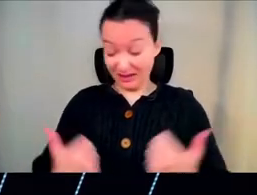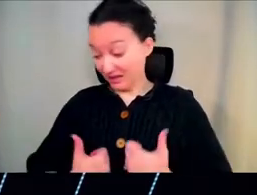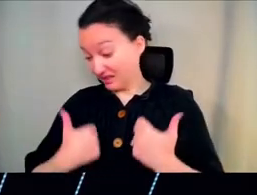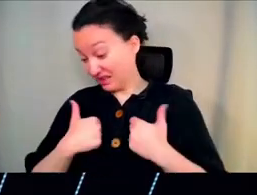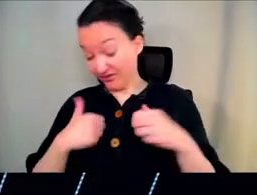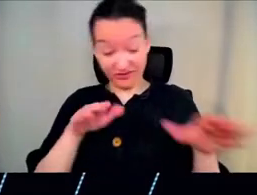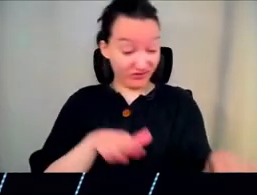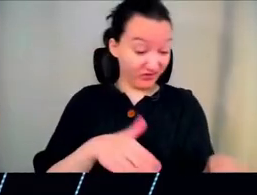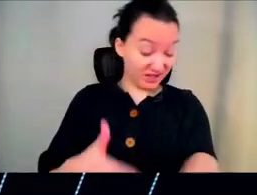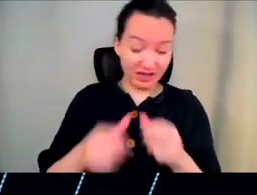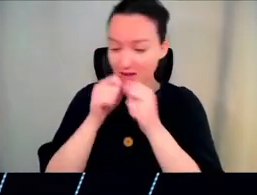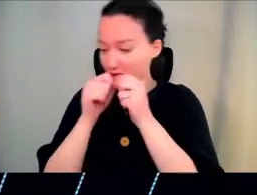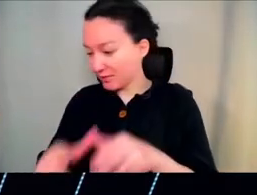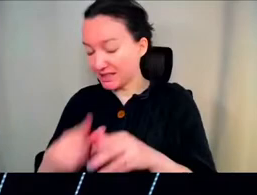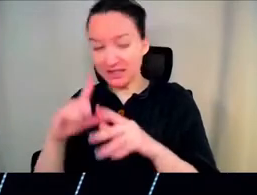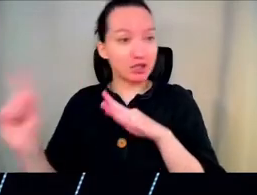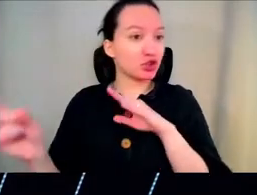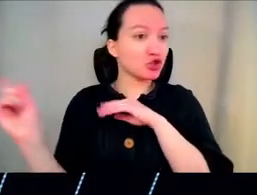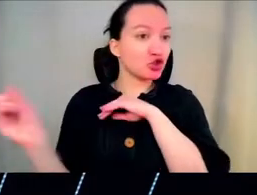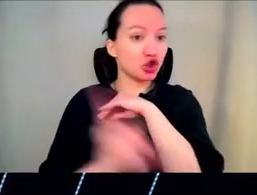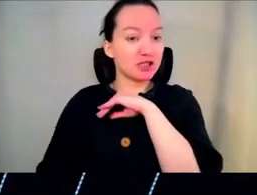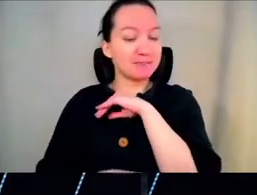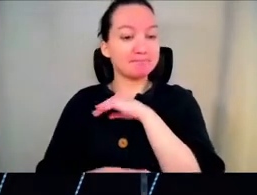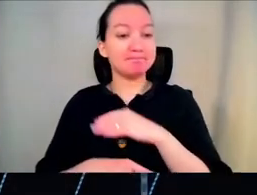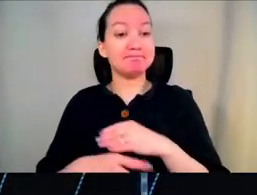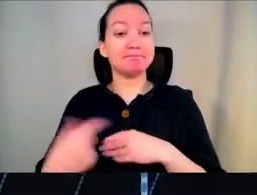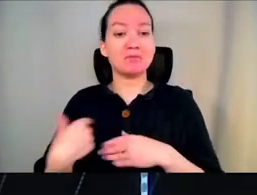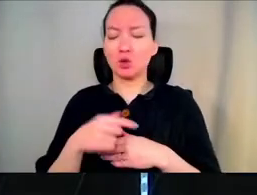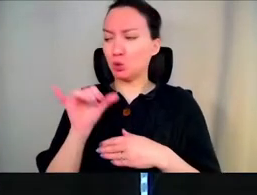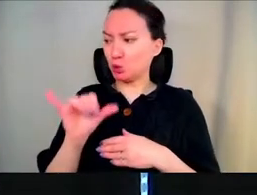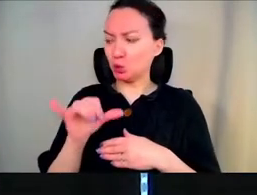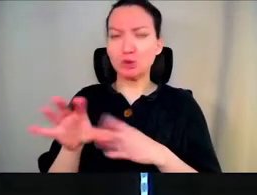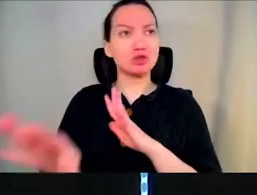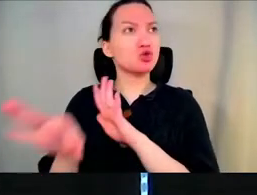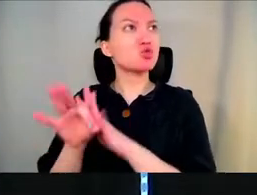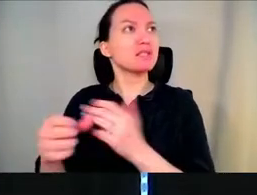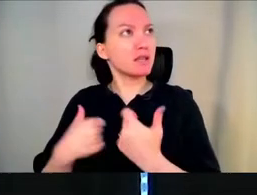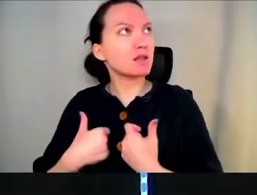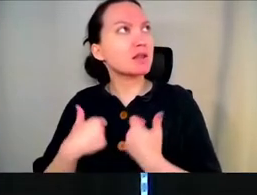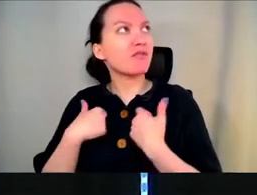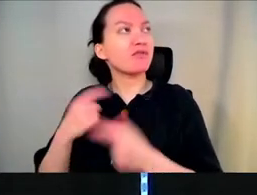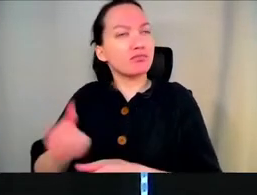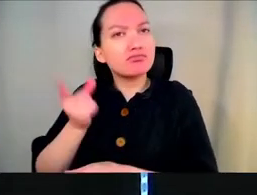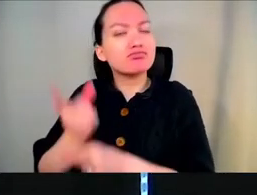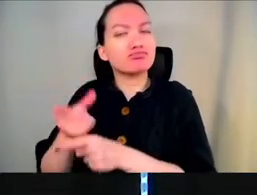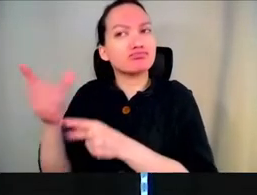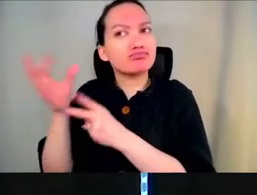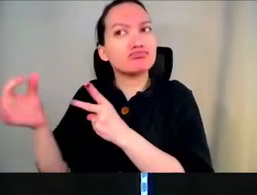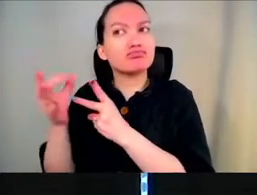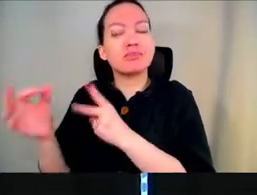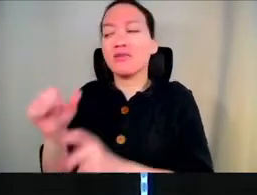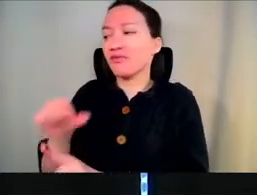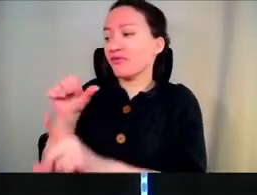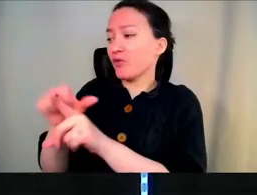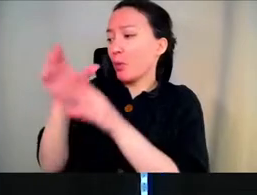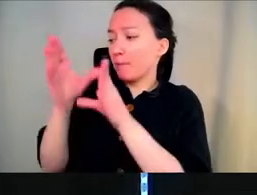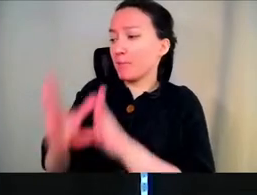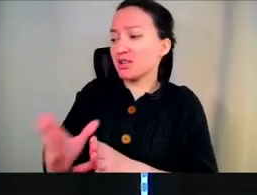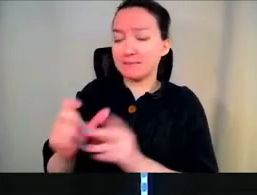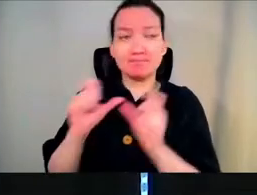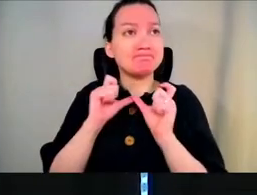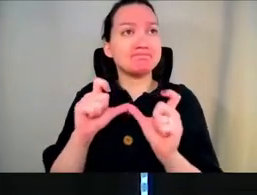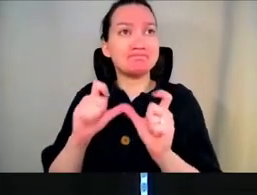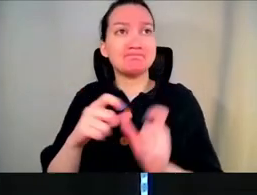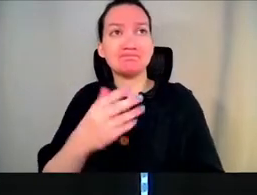And it's hard to know the difference at times. And so we need to, oh, that we would choose life, choose the right choice. The fool is somebody who